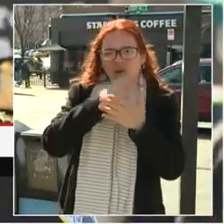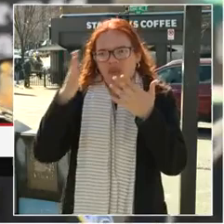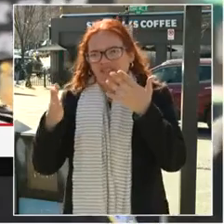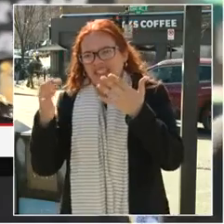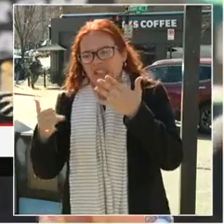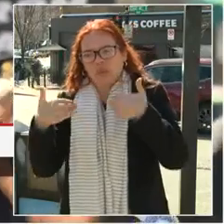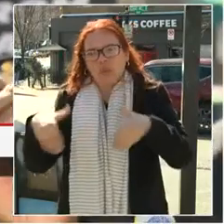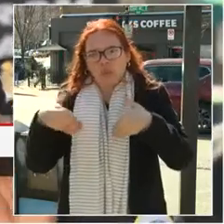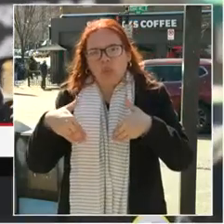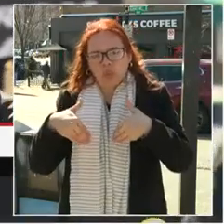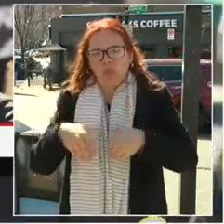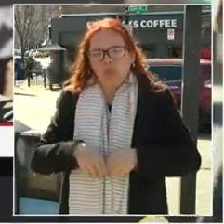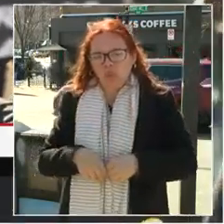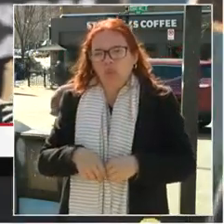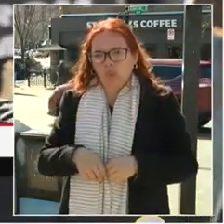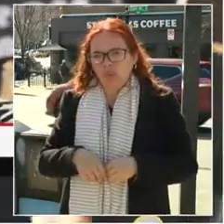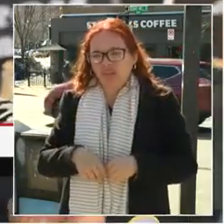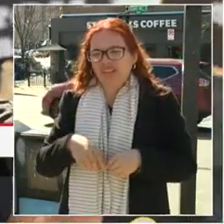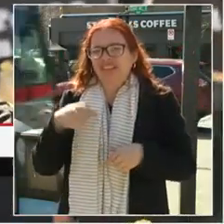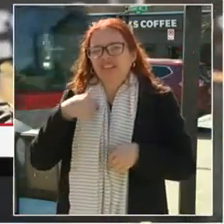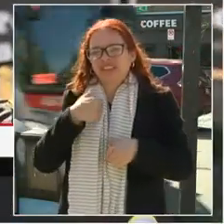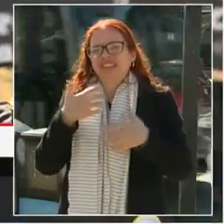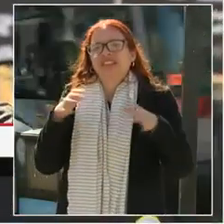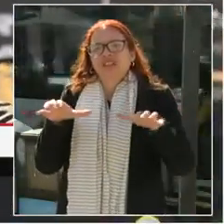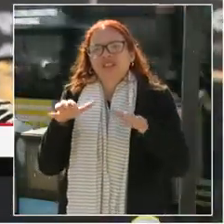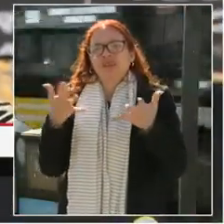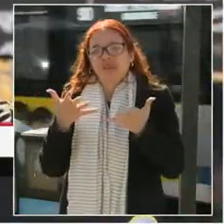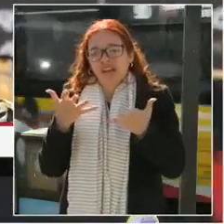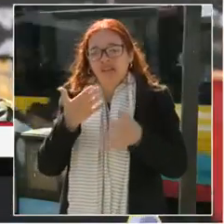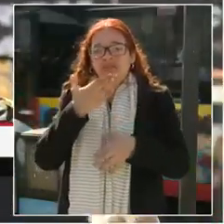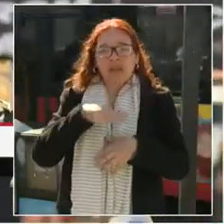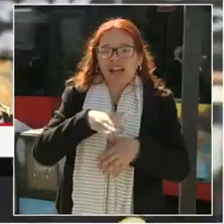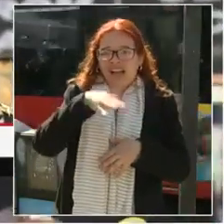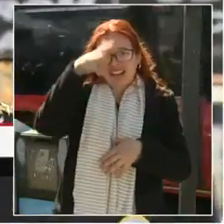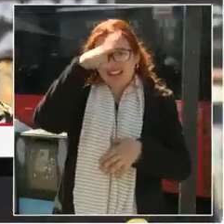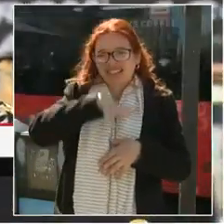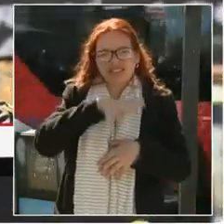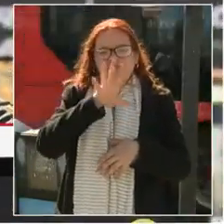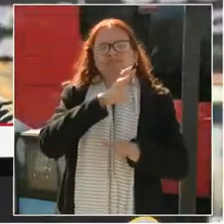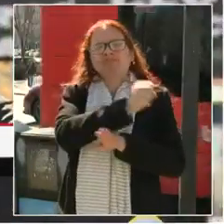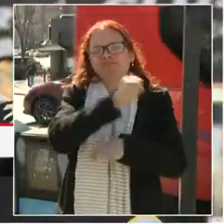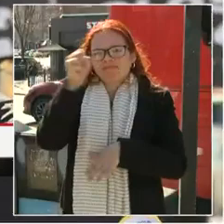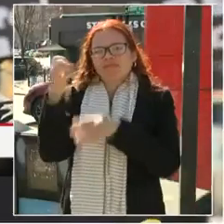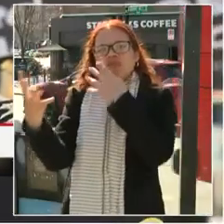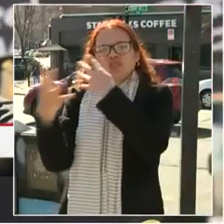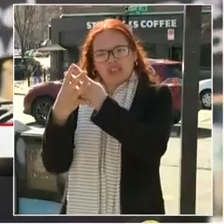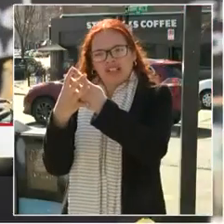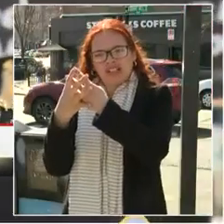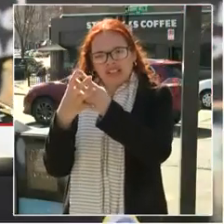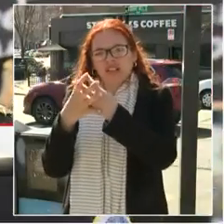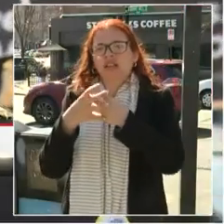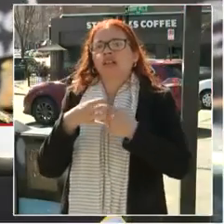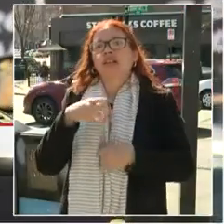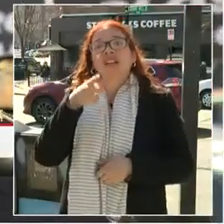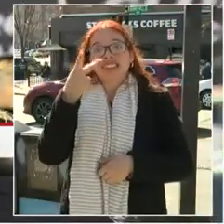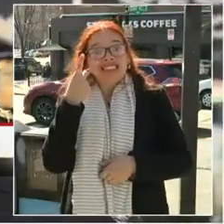doing is locking up bad guys, taking guns off the street. What we got to do, if we really want to see homicides go down, is keep bad